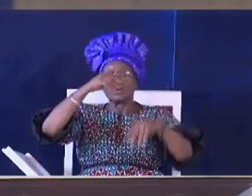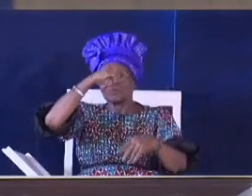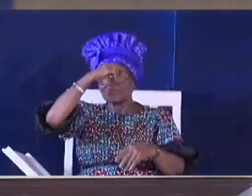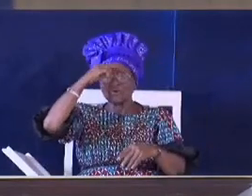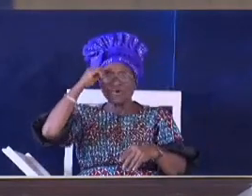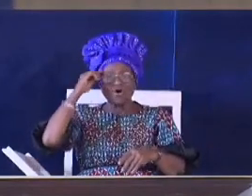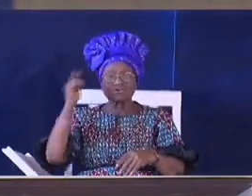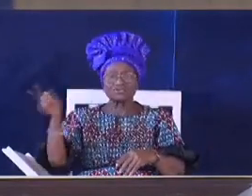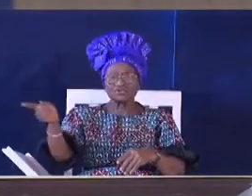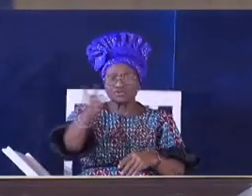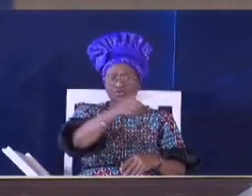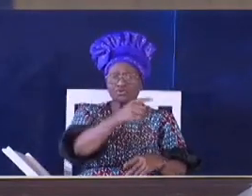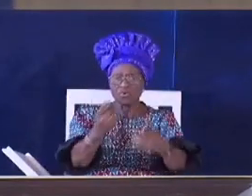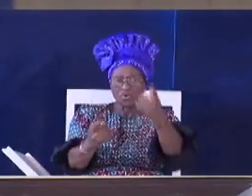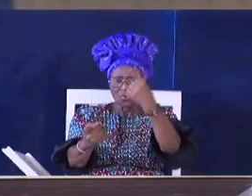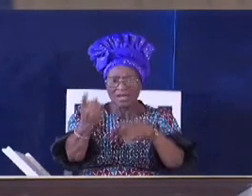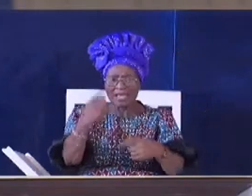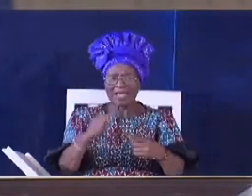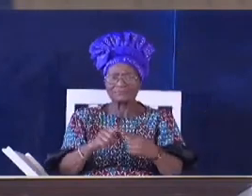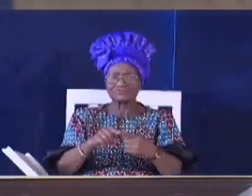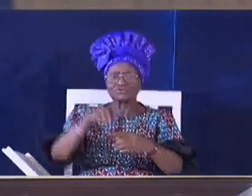Because you came tonight,